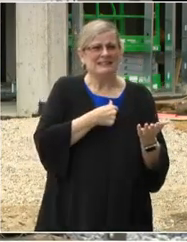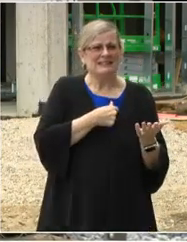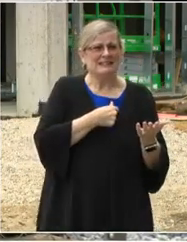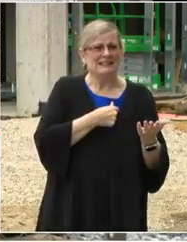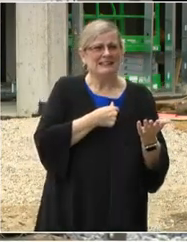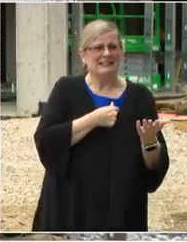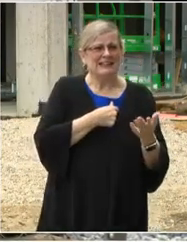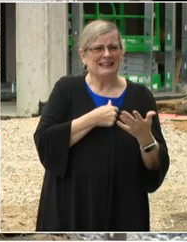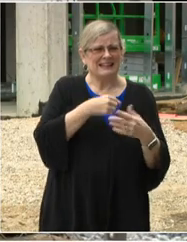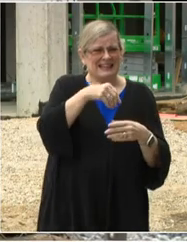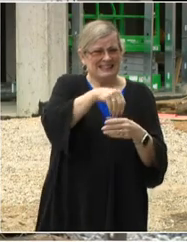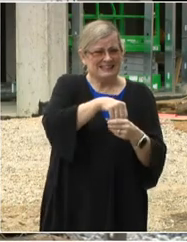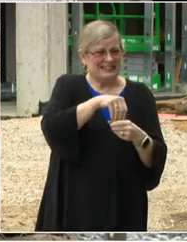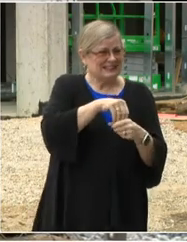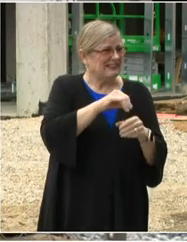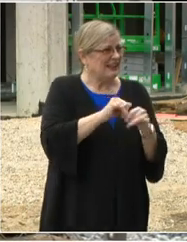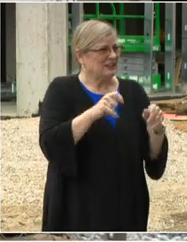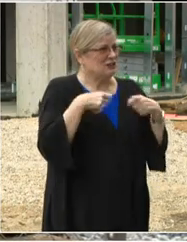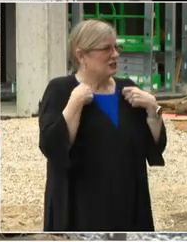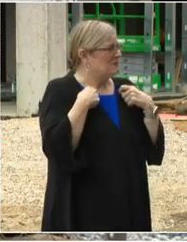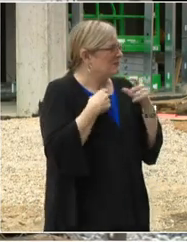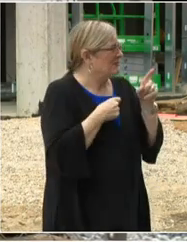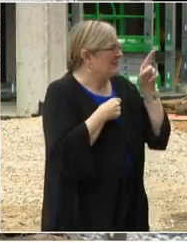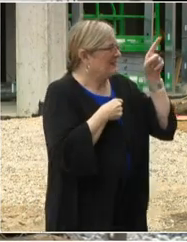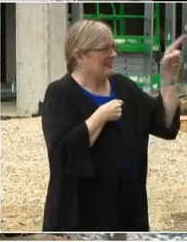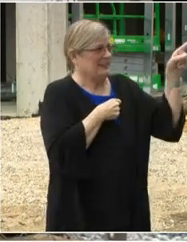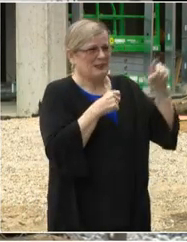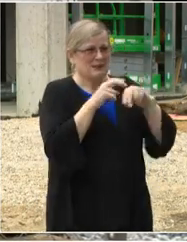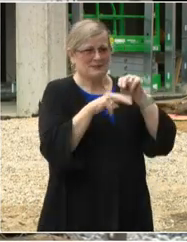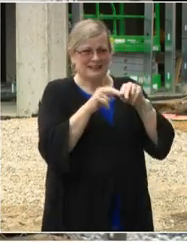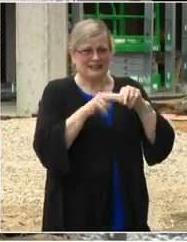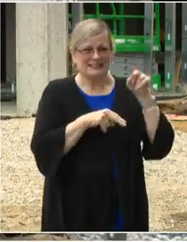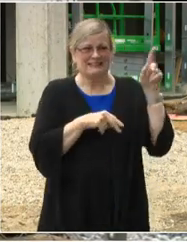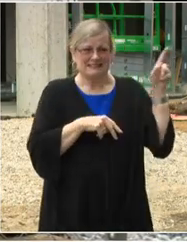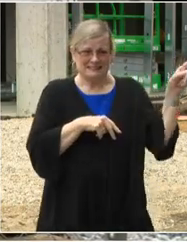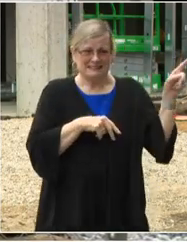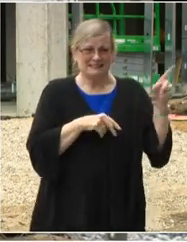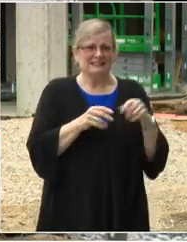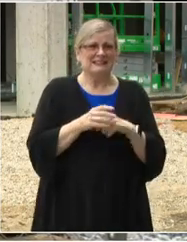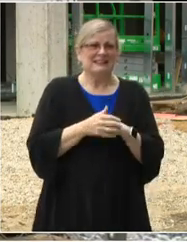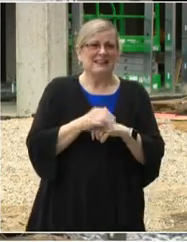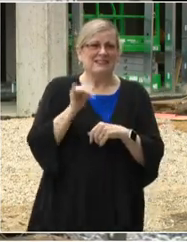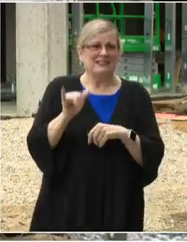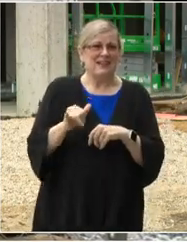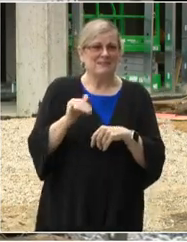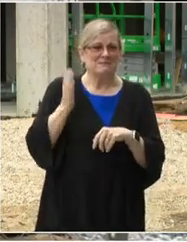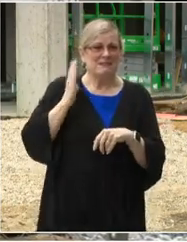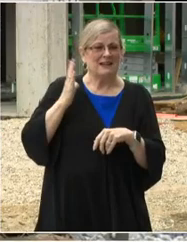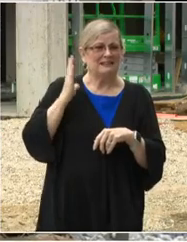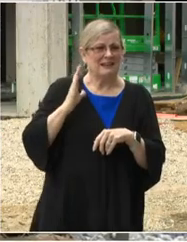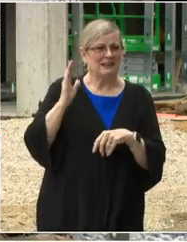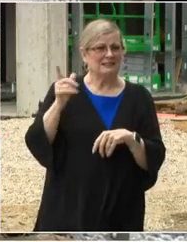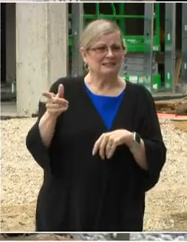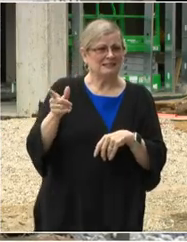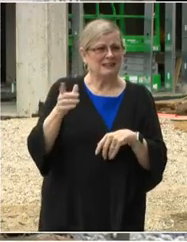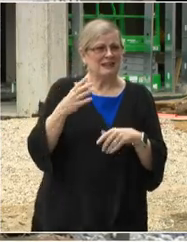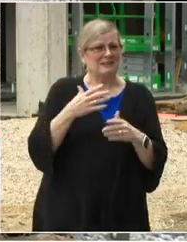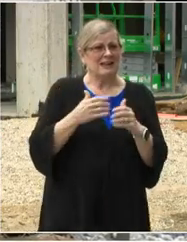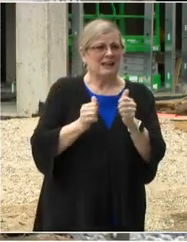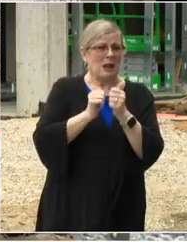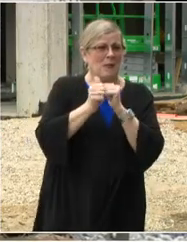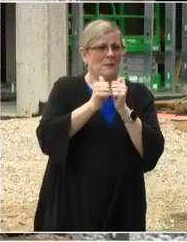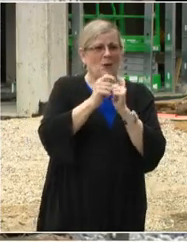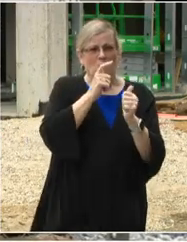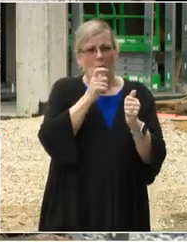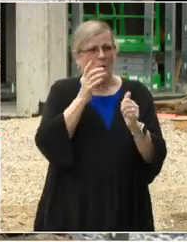years ago. Councilmember Bowser at the time was the Democratic nominee for mayor, and I was the Democratic nominee for Ward 1.